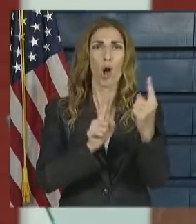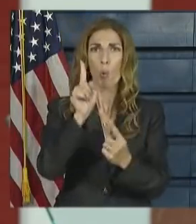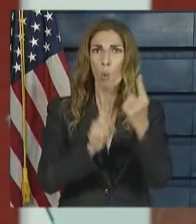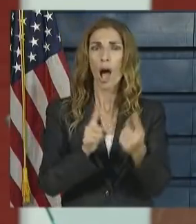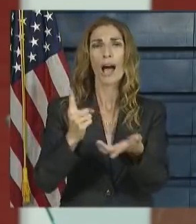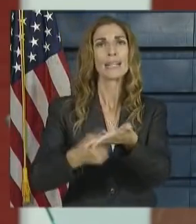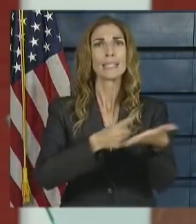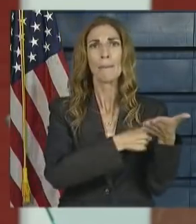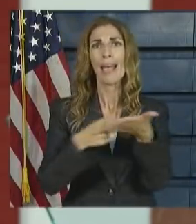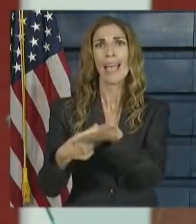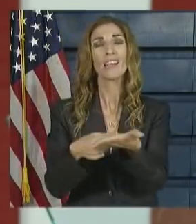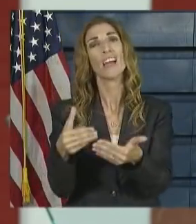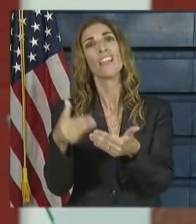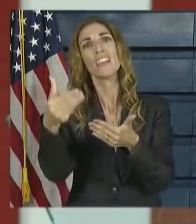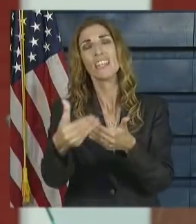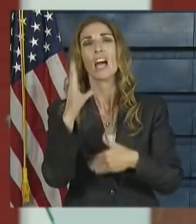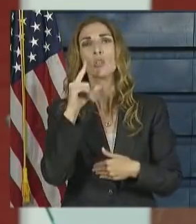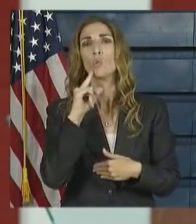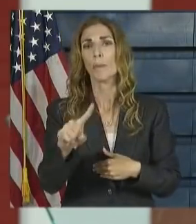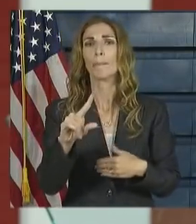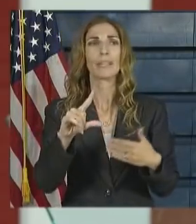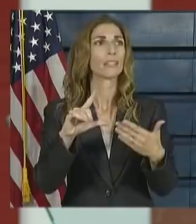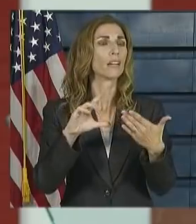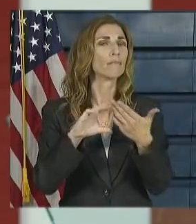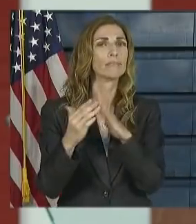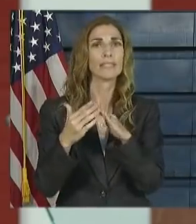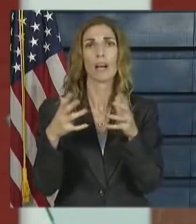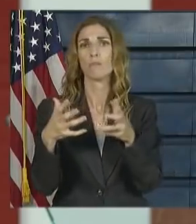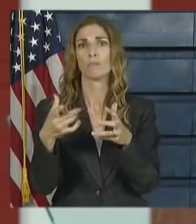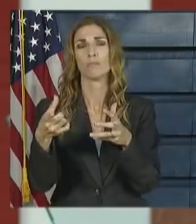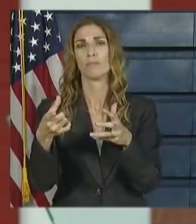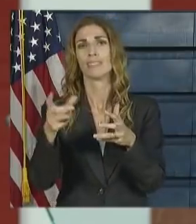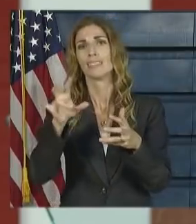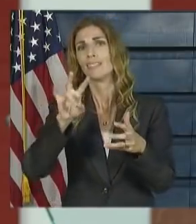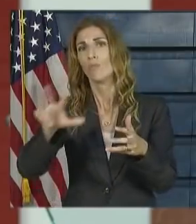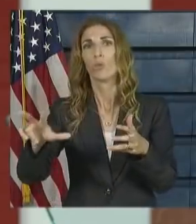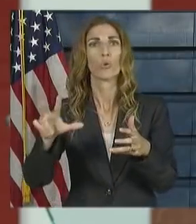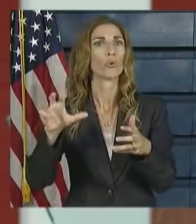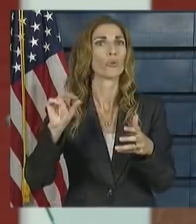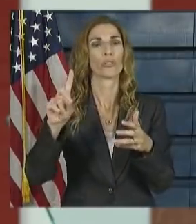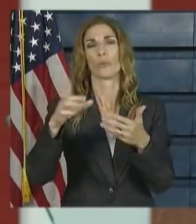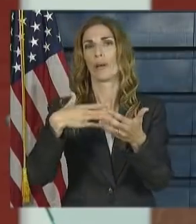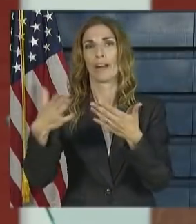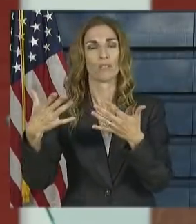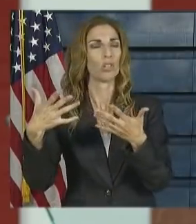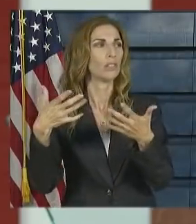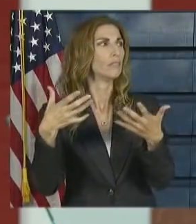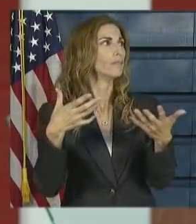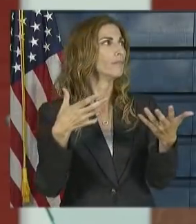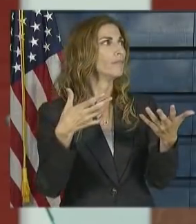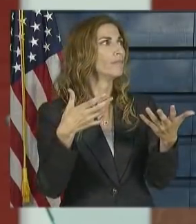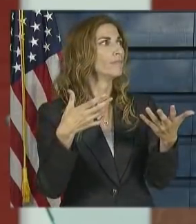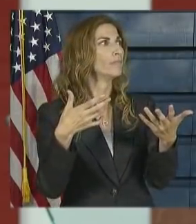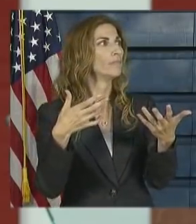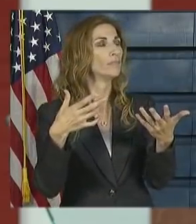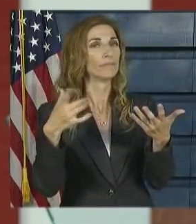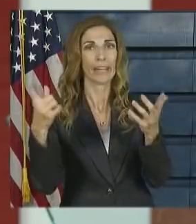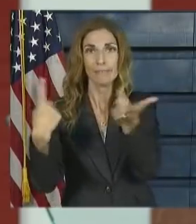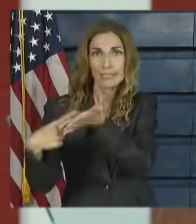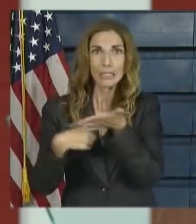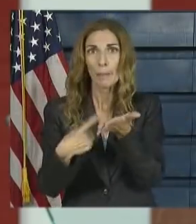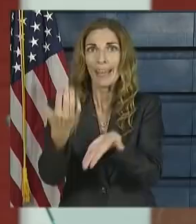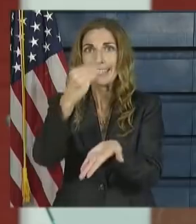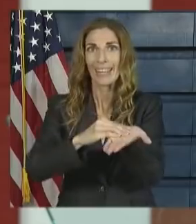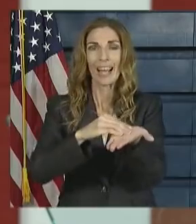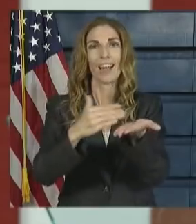with a moderator. The next one is a town meeting setting. The third one is a normal debate again. I